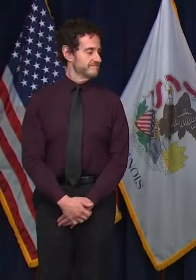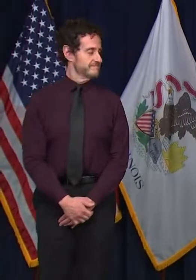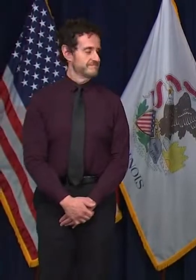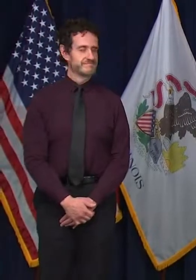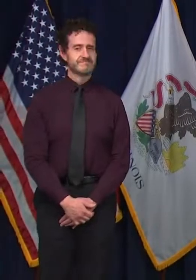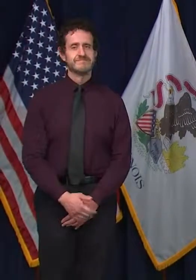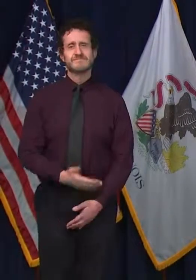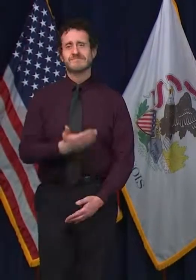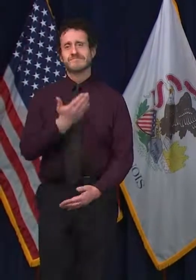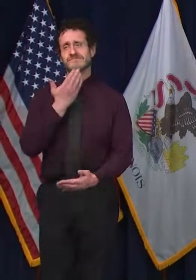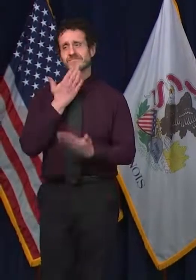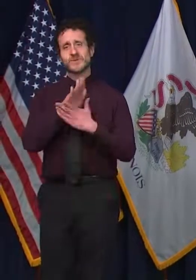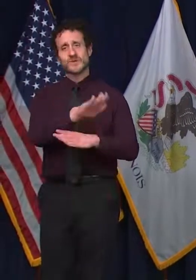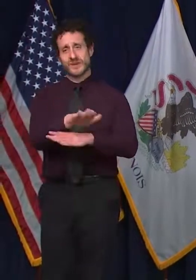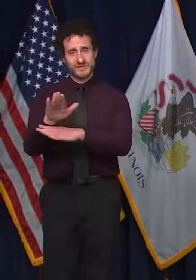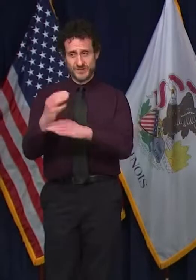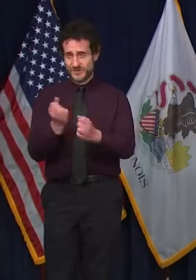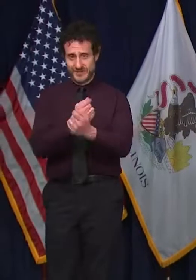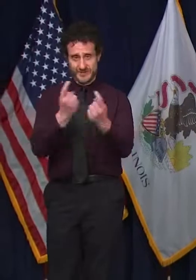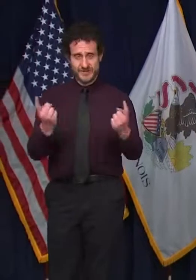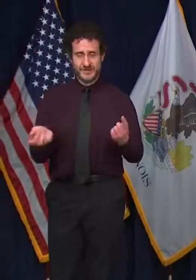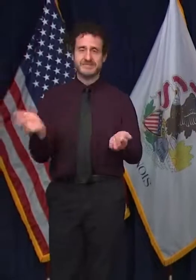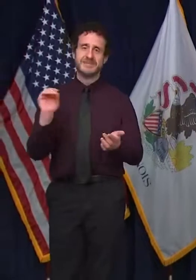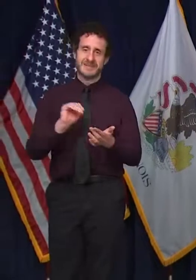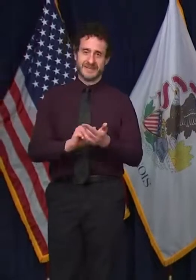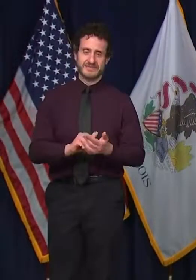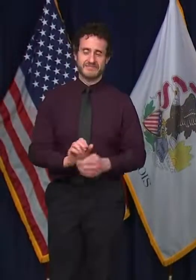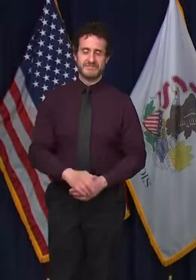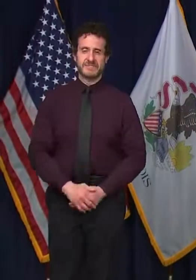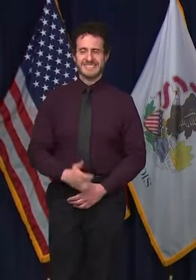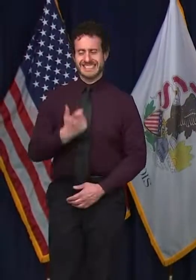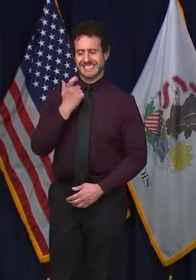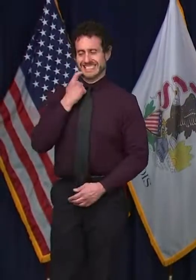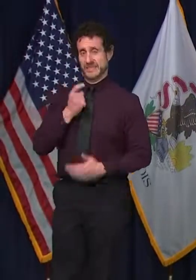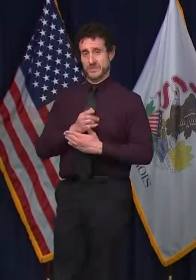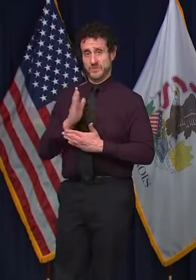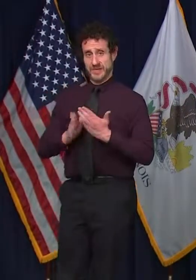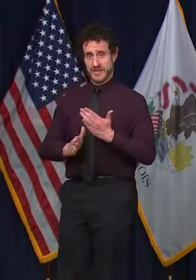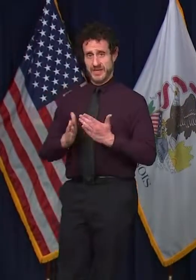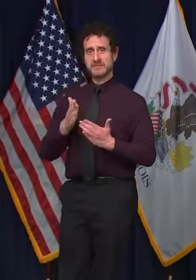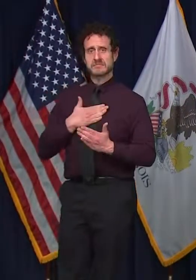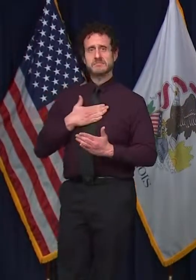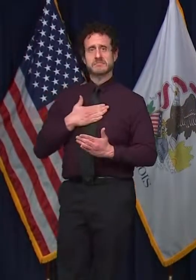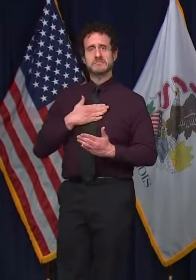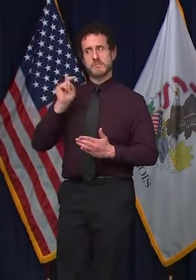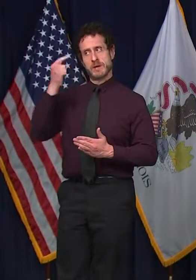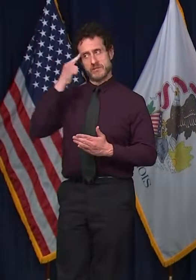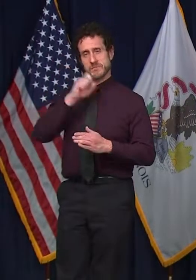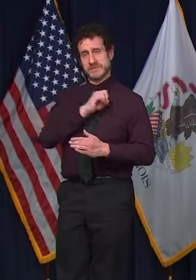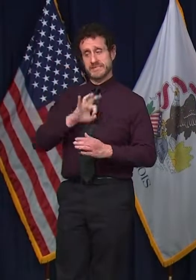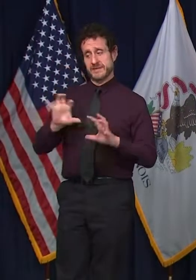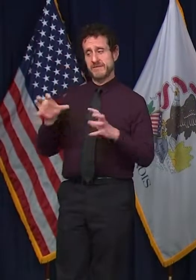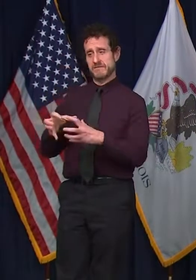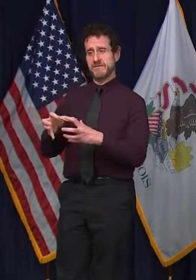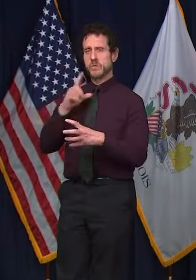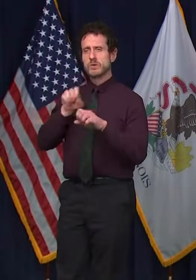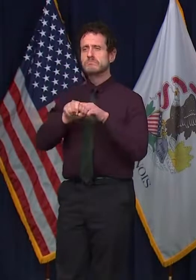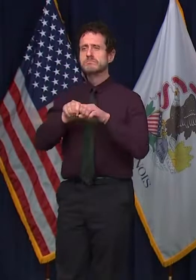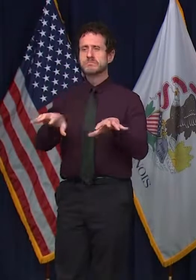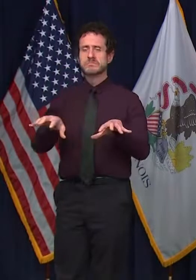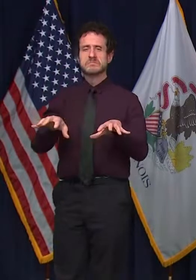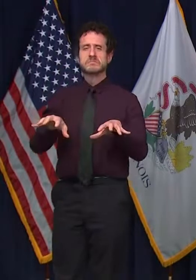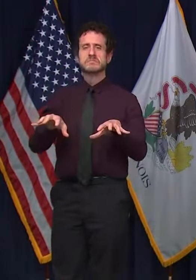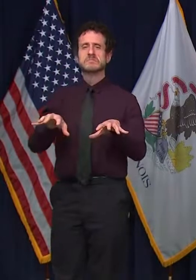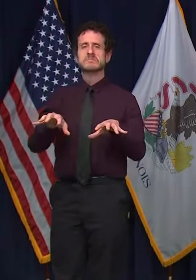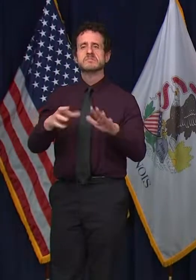Good afternoon, everyone. Again, over the weekend, my administration released our baseline health